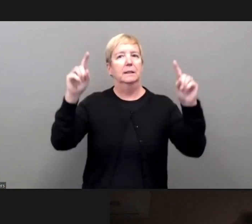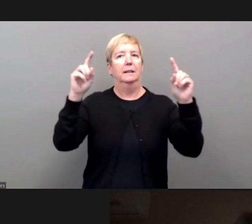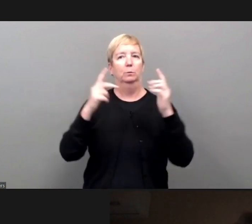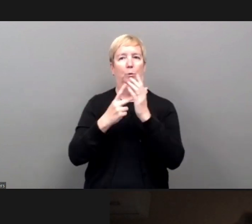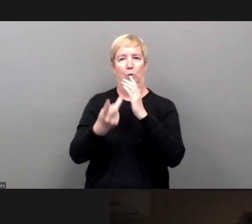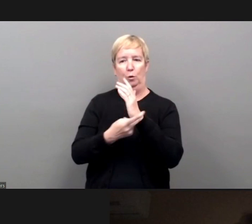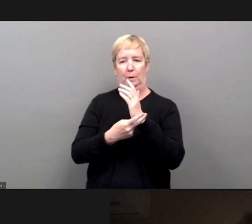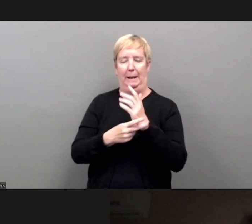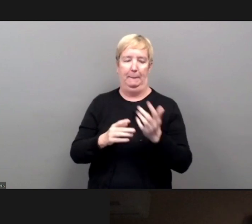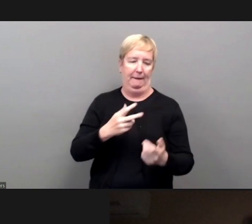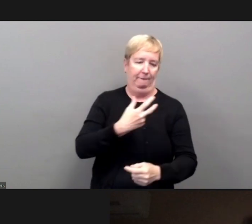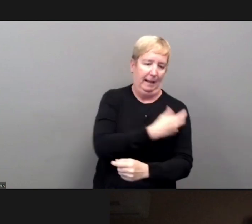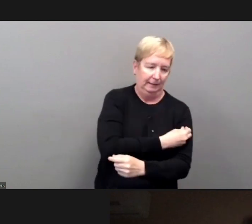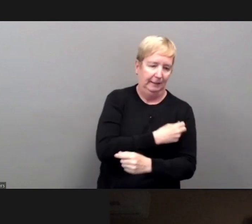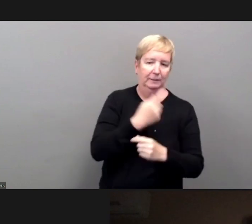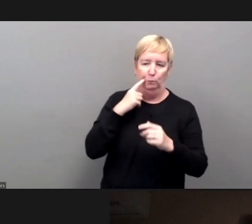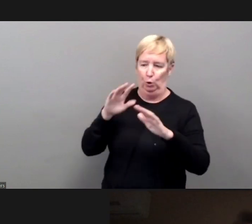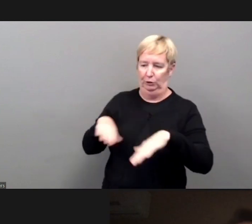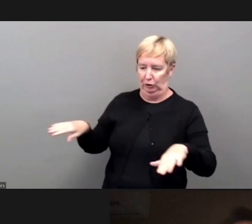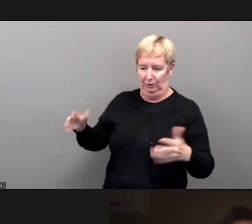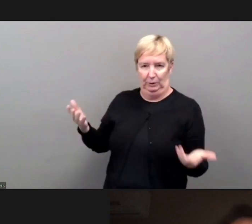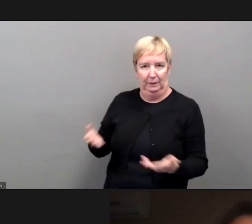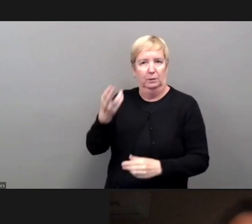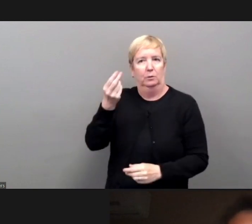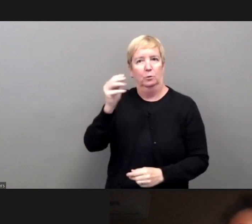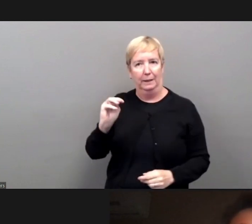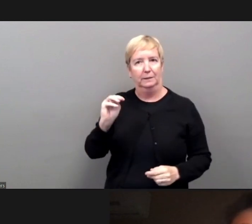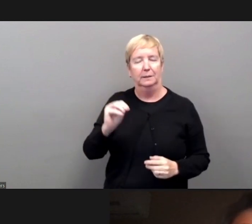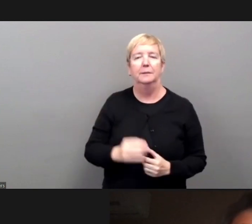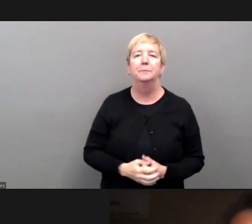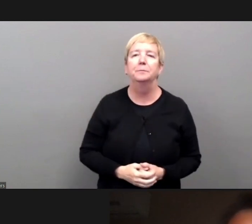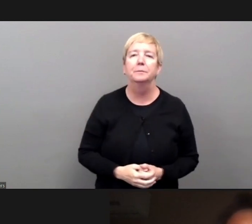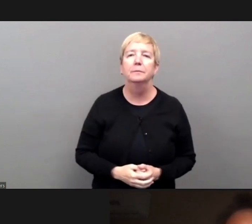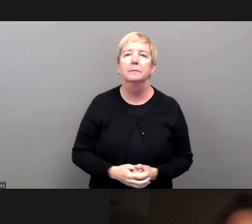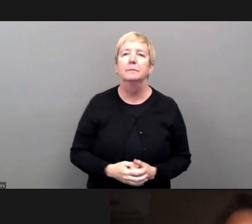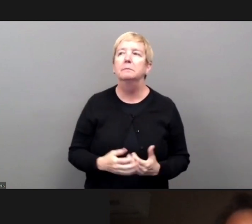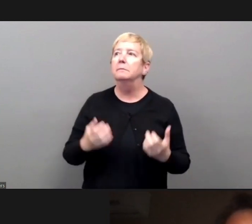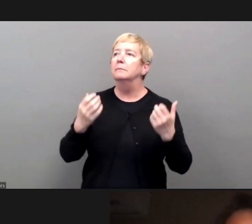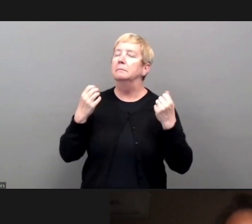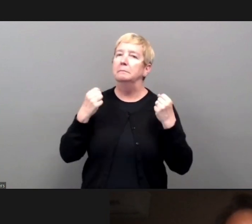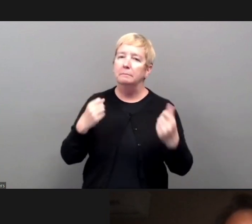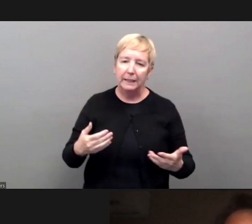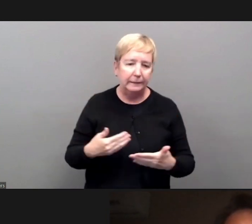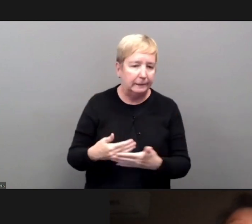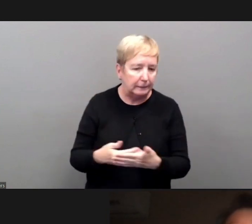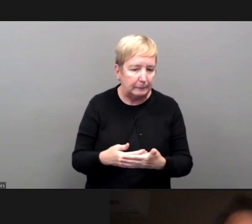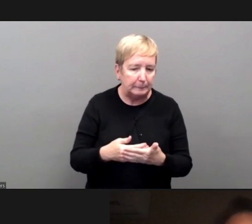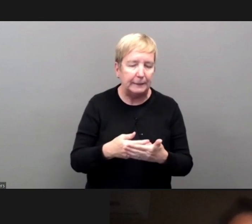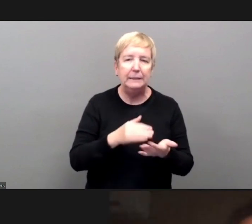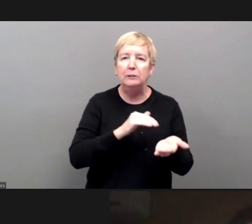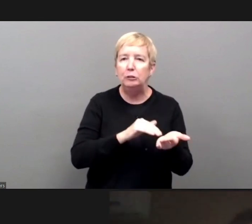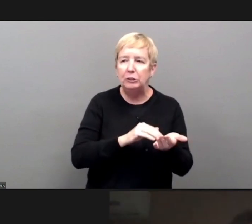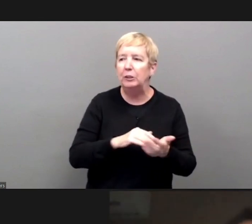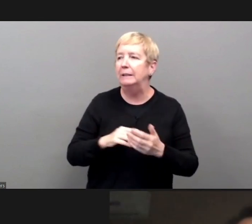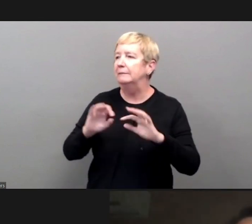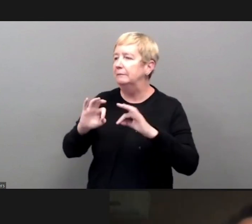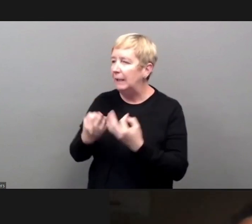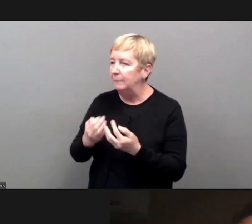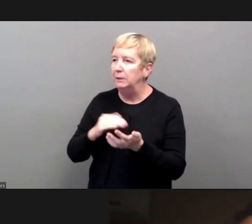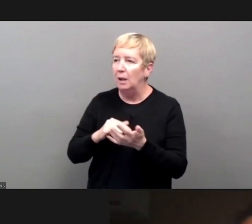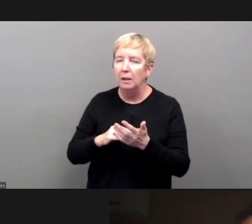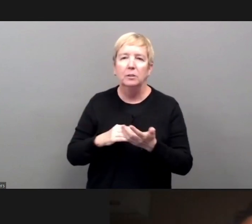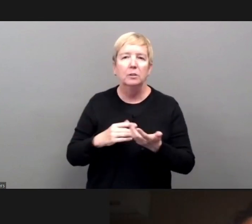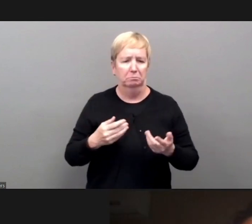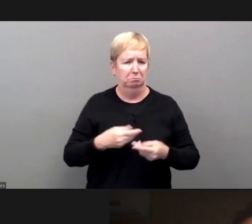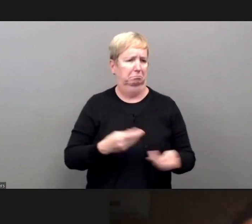Children, in the state, and those are a lot of pediatricians, family practitioners who give a lot of vaccines. The federal